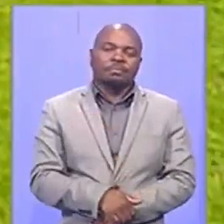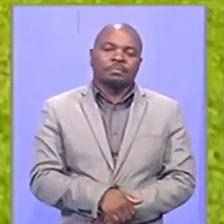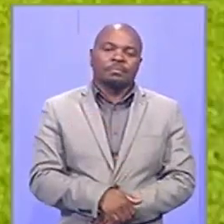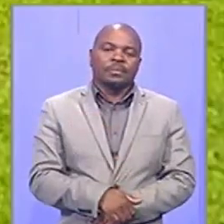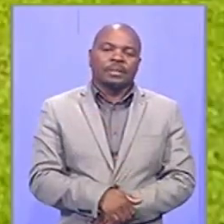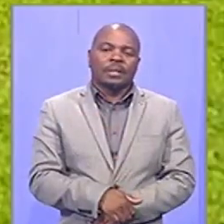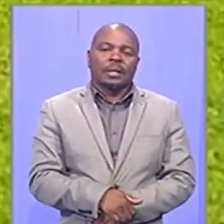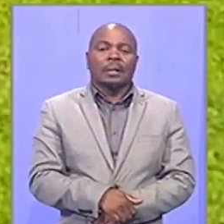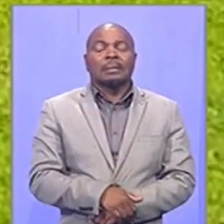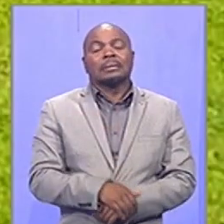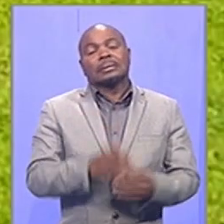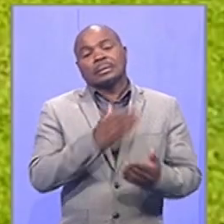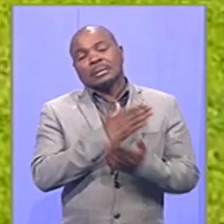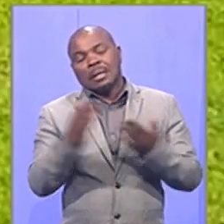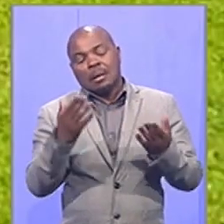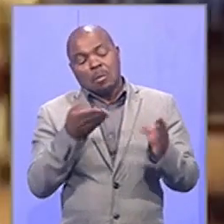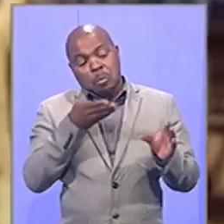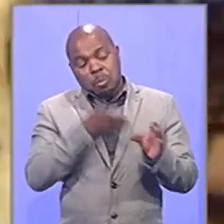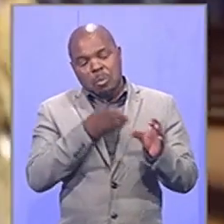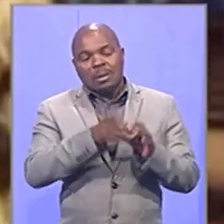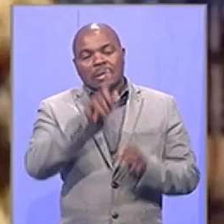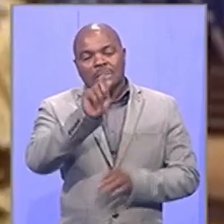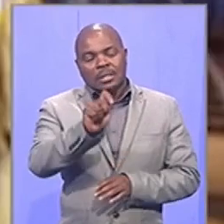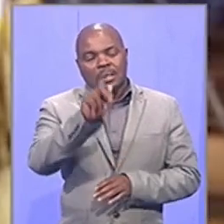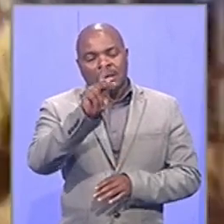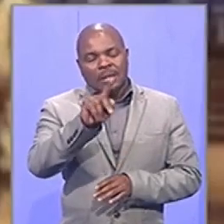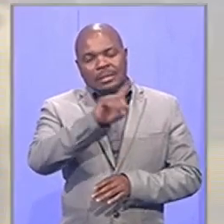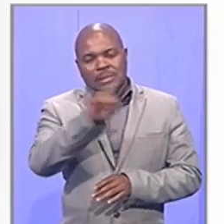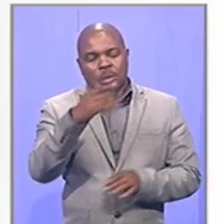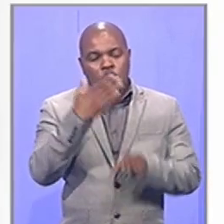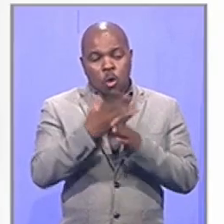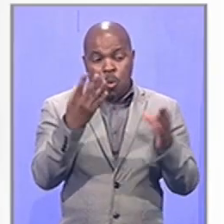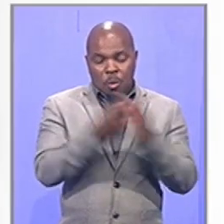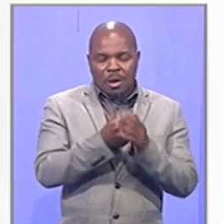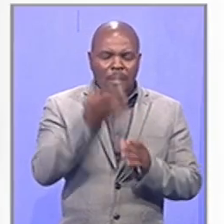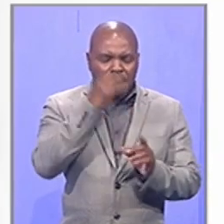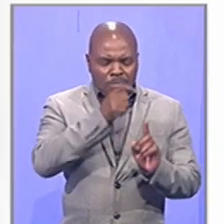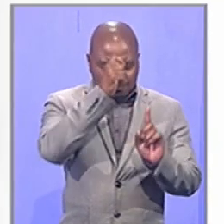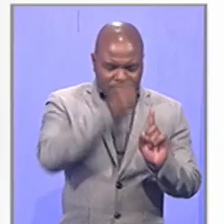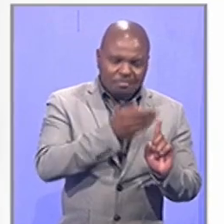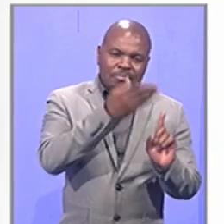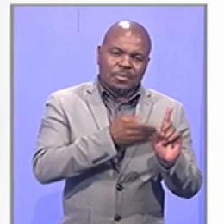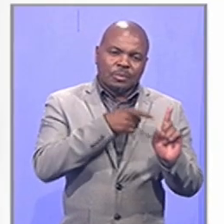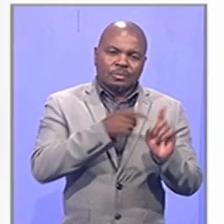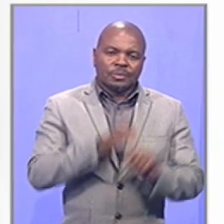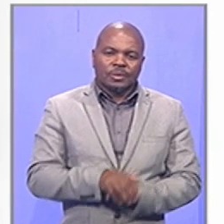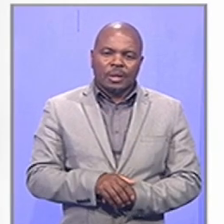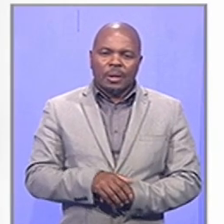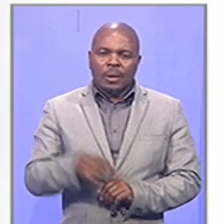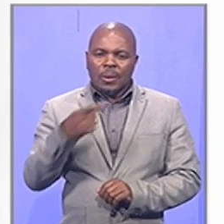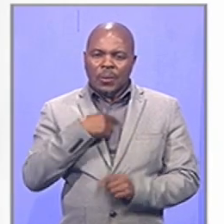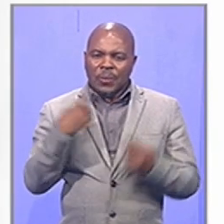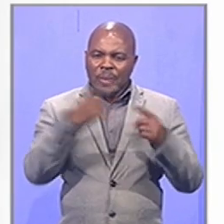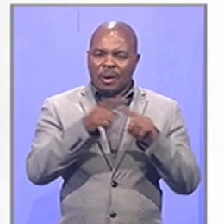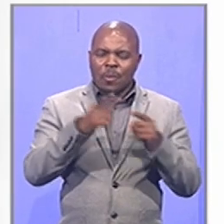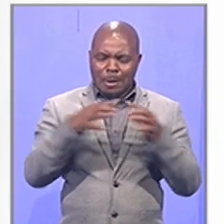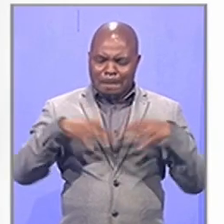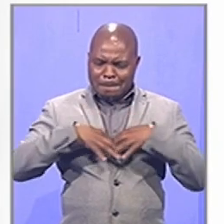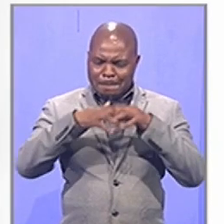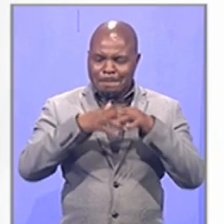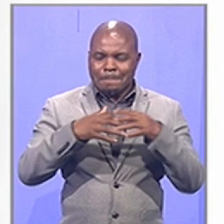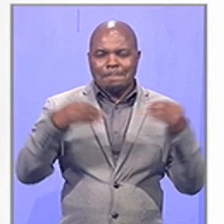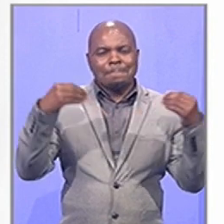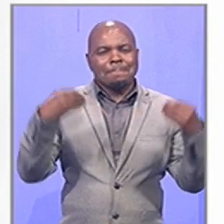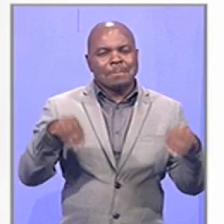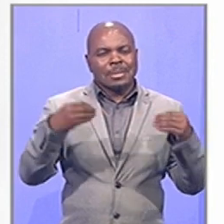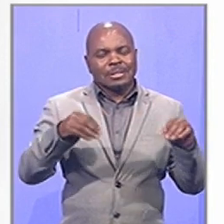Ba ba diregaditšego le TKZ ba rweša Magesh diala. When we hit the scene, we were pioneers of the industry. We